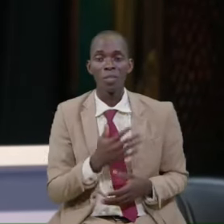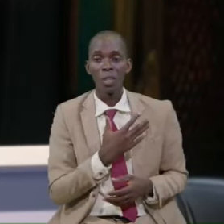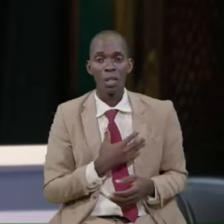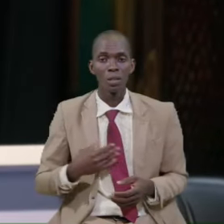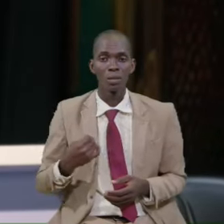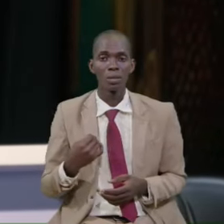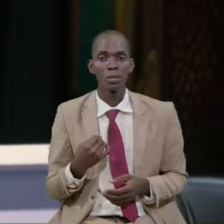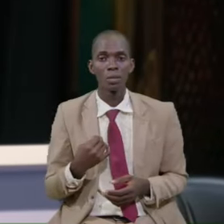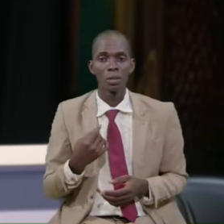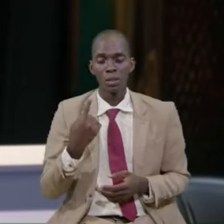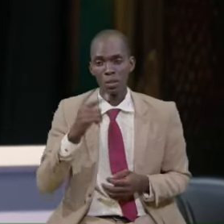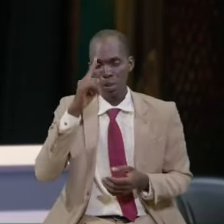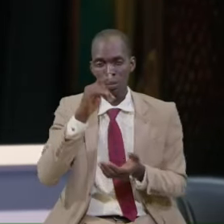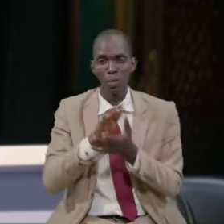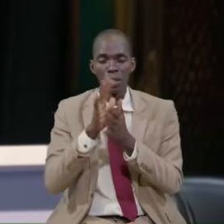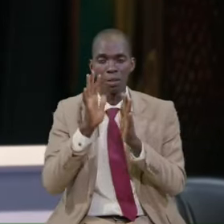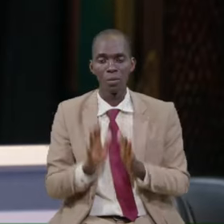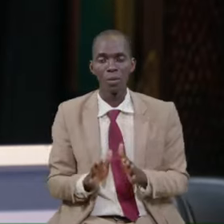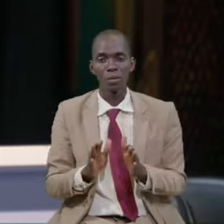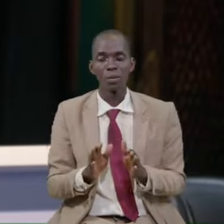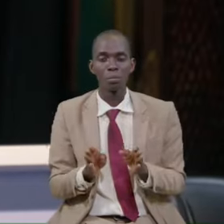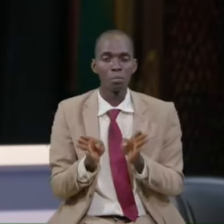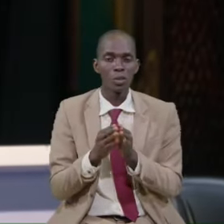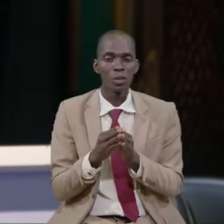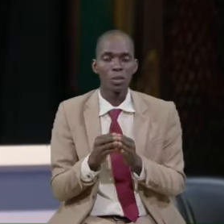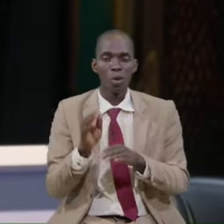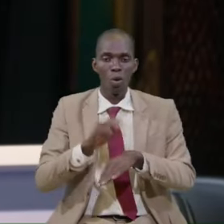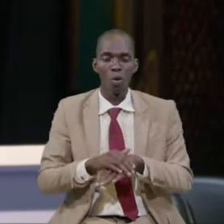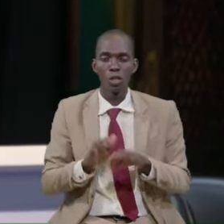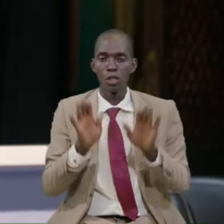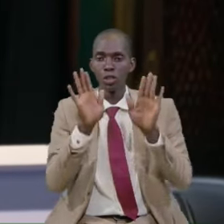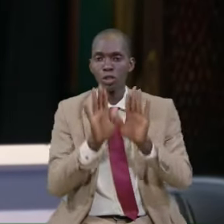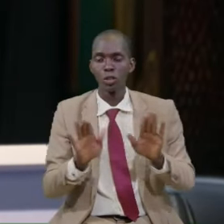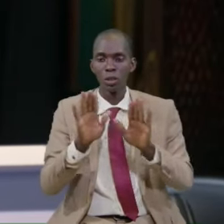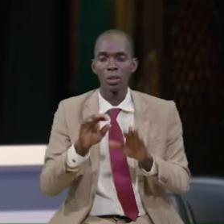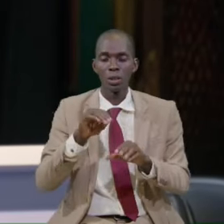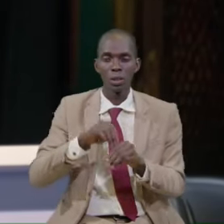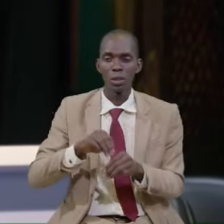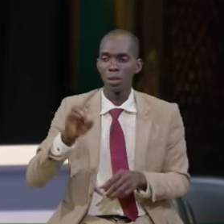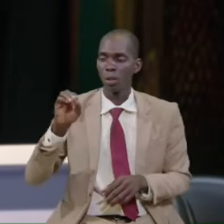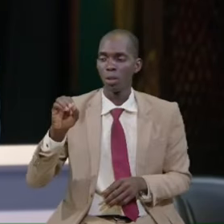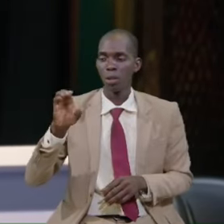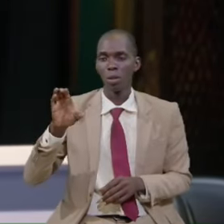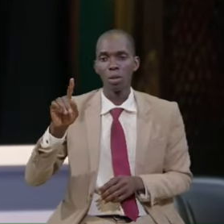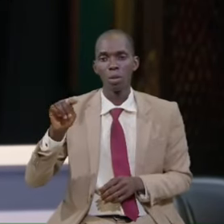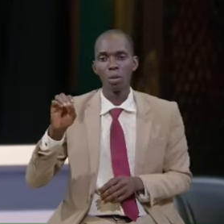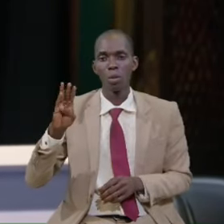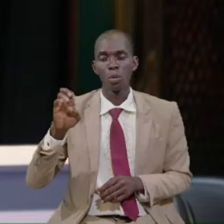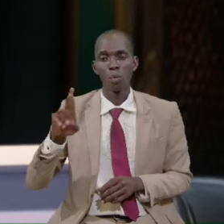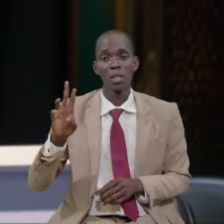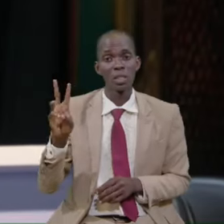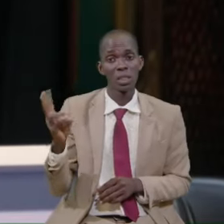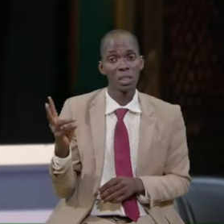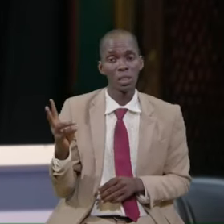banquet on Sunday, 6th October. For Alpha location, it will be here at